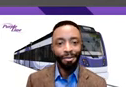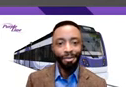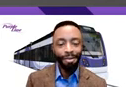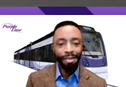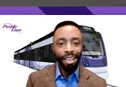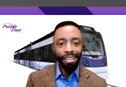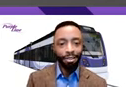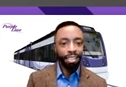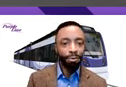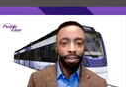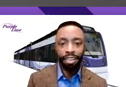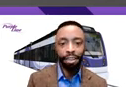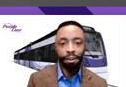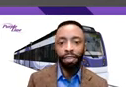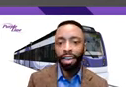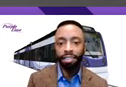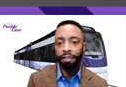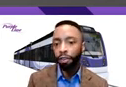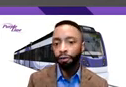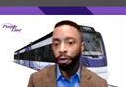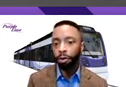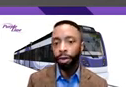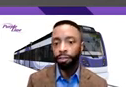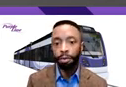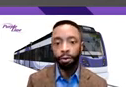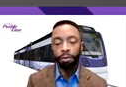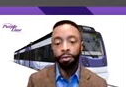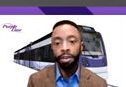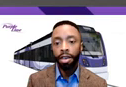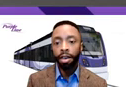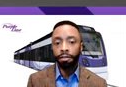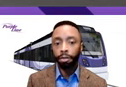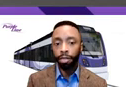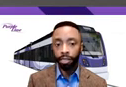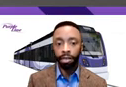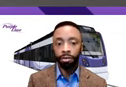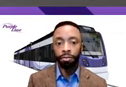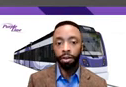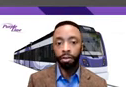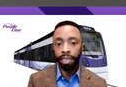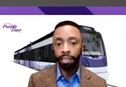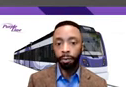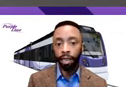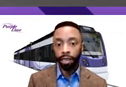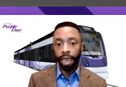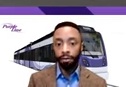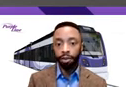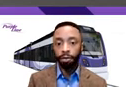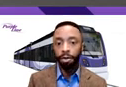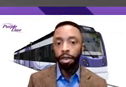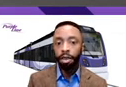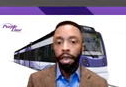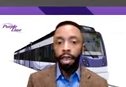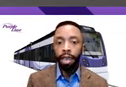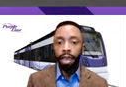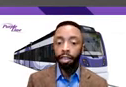Thank you. So this rendering here provides a view from the western portal of the Plymouth Tunnel on East Wayne